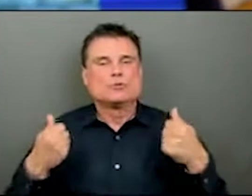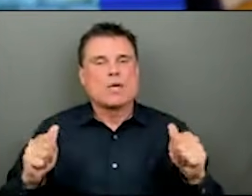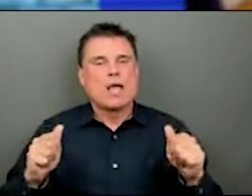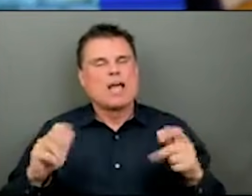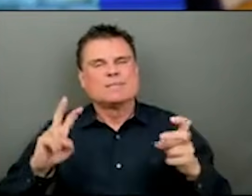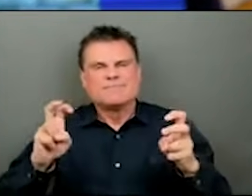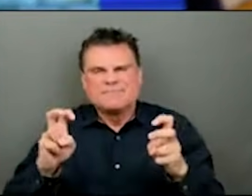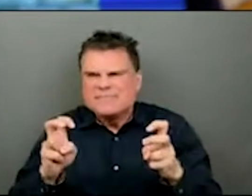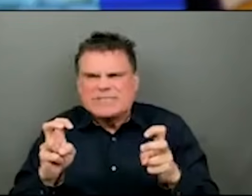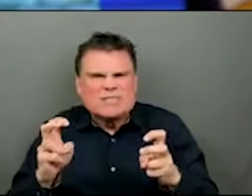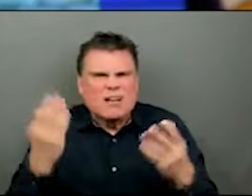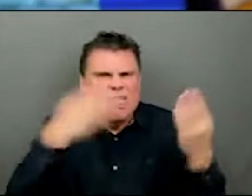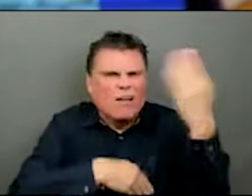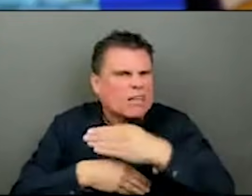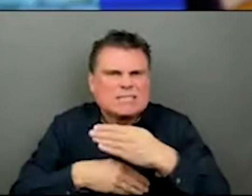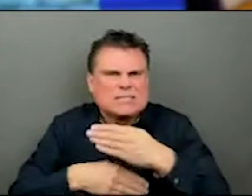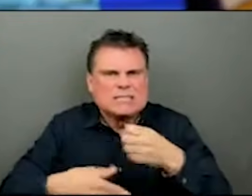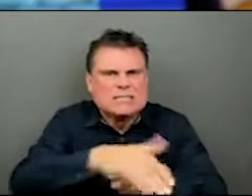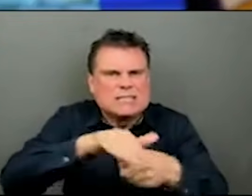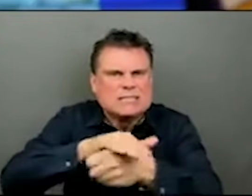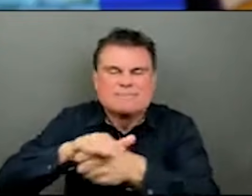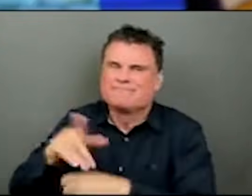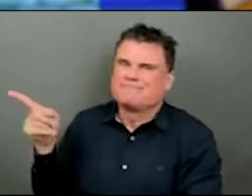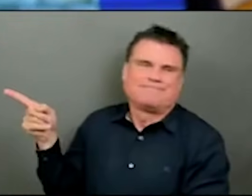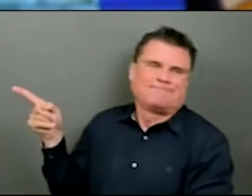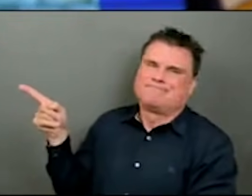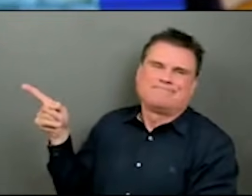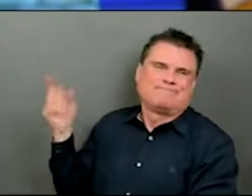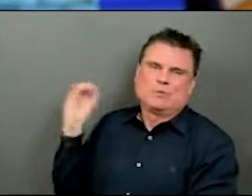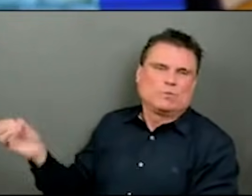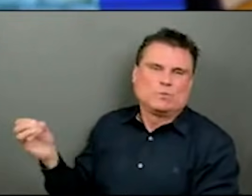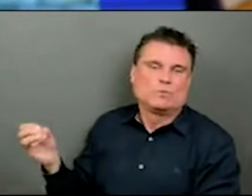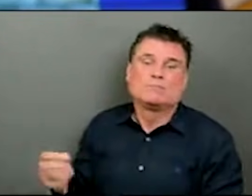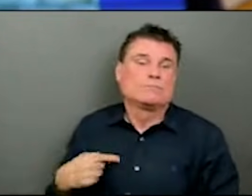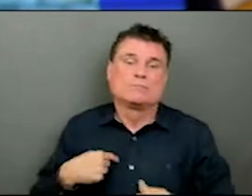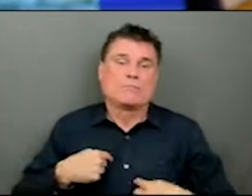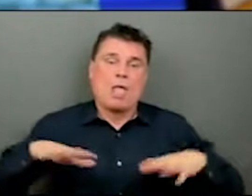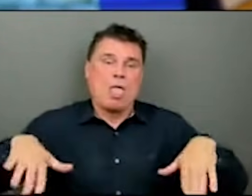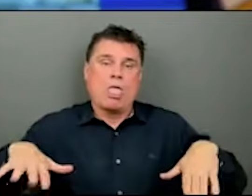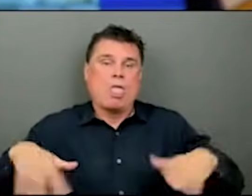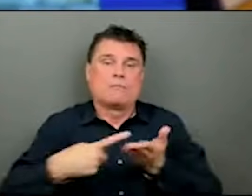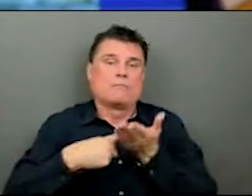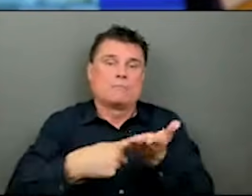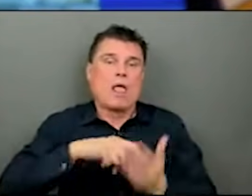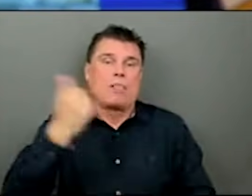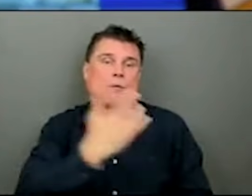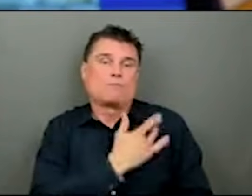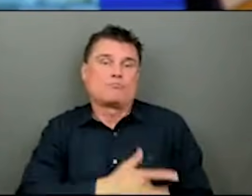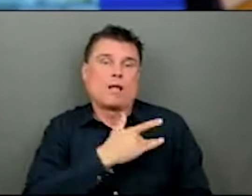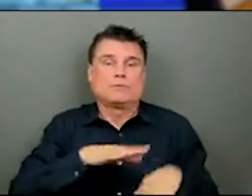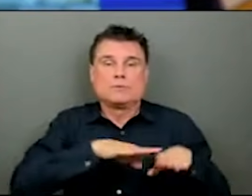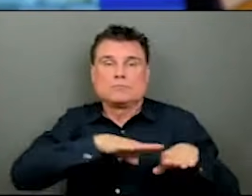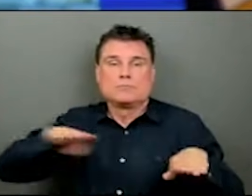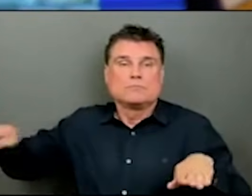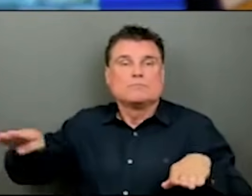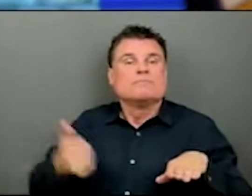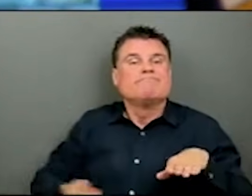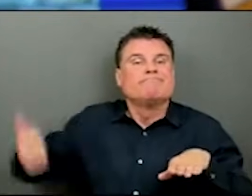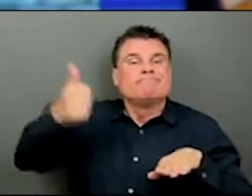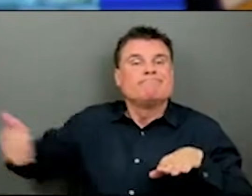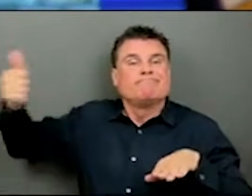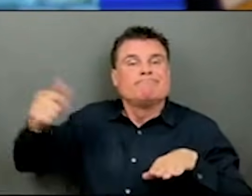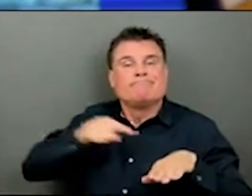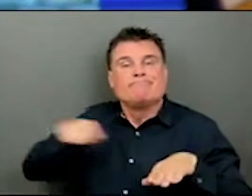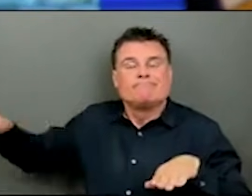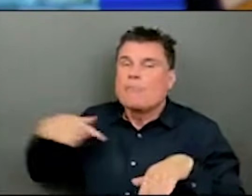I have not engaged with my colleagues, other premiers, at this point. I know that Premier Ford has made some suggestions